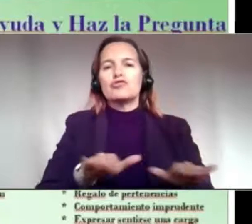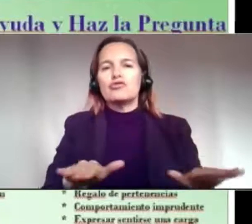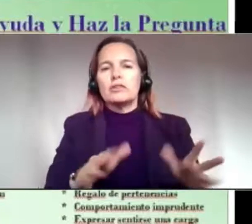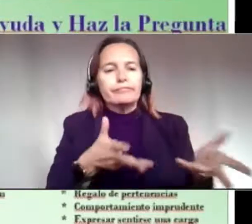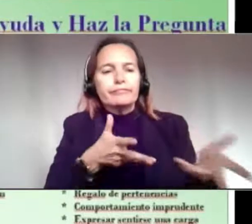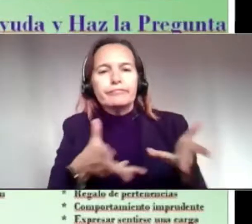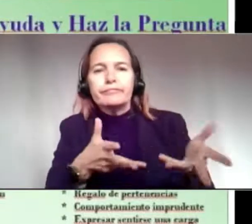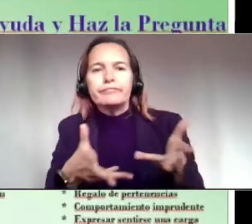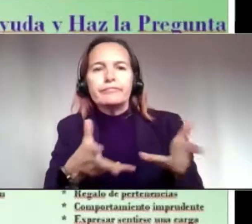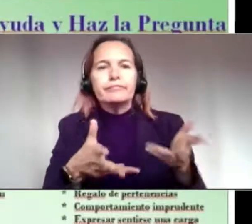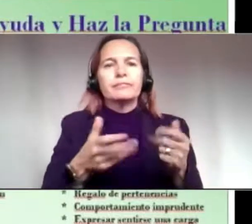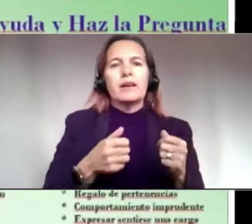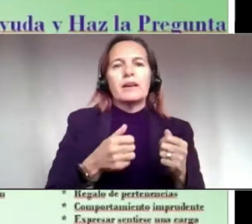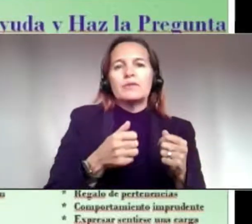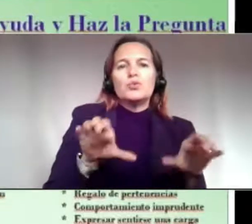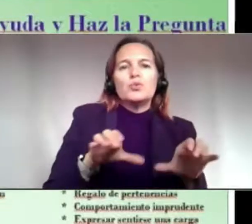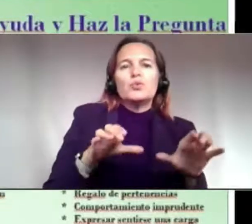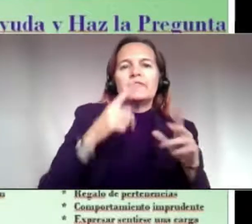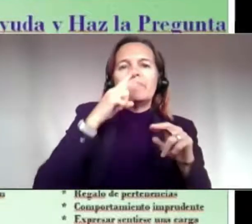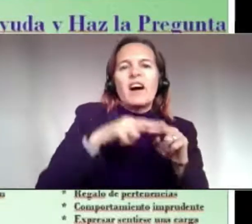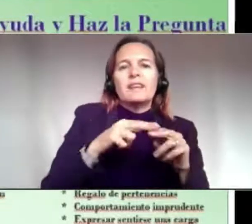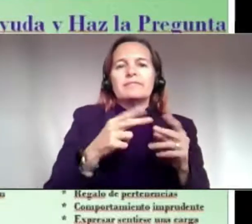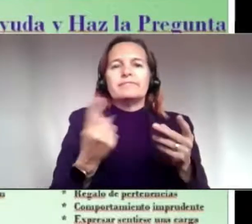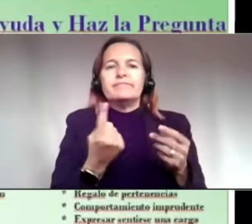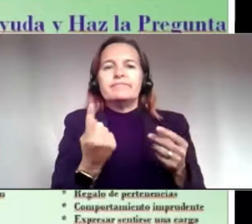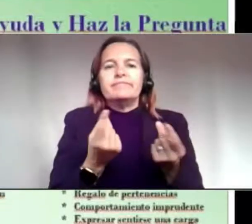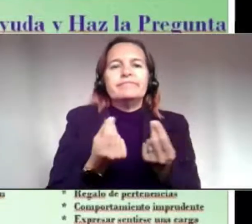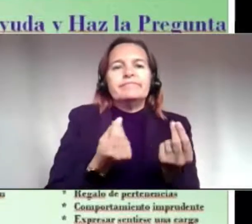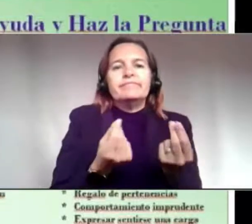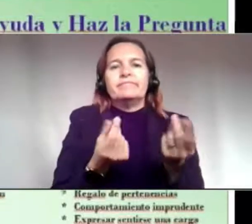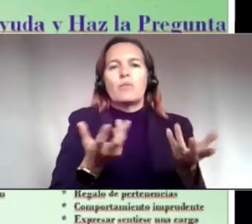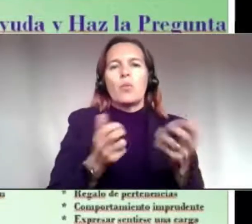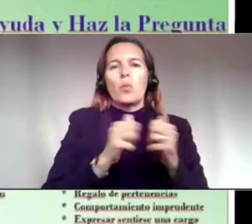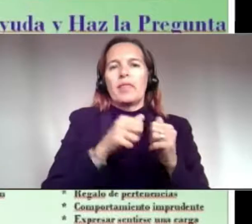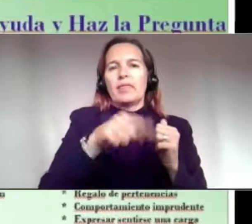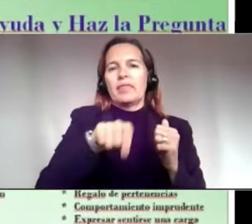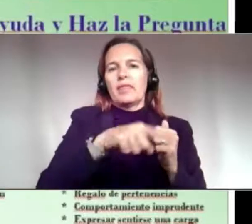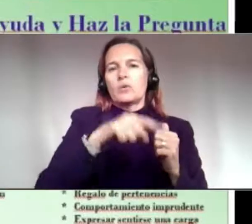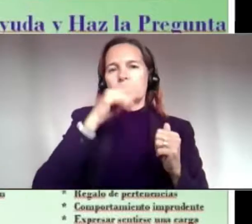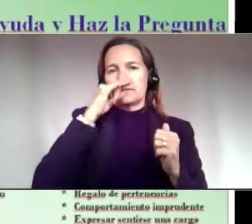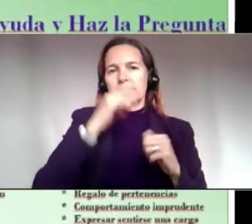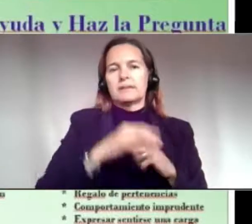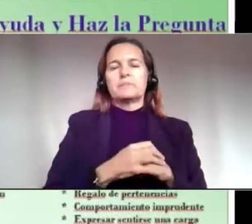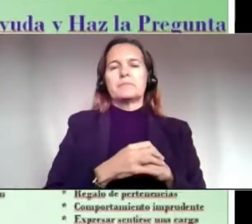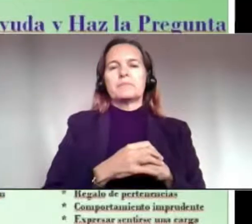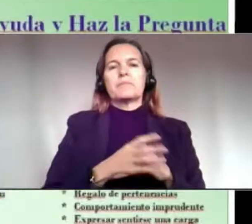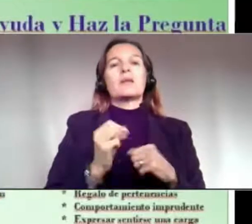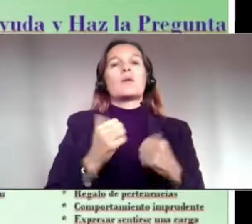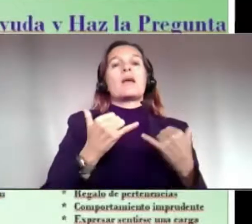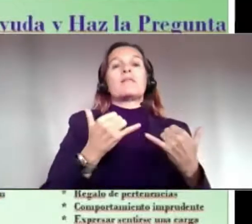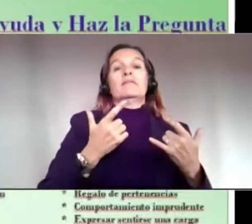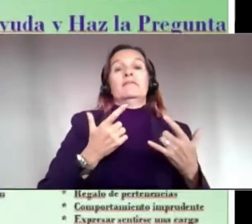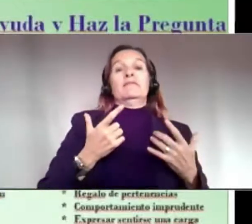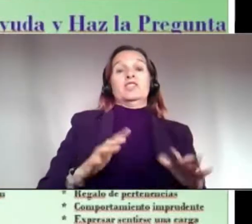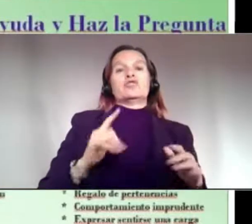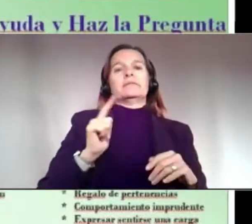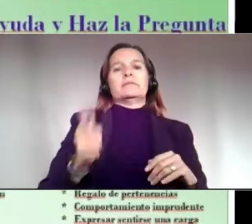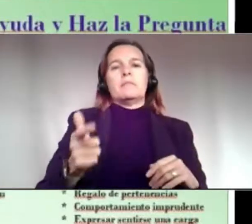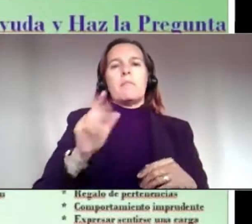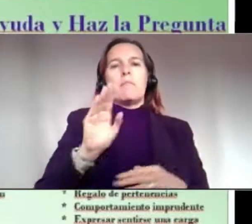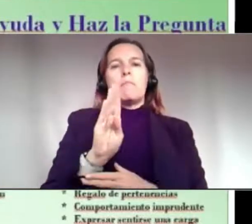So making sure you really spend some time with them right now as they need it. And I am going to pass this on to Barbara